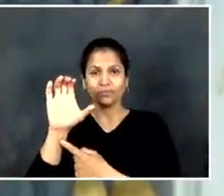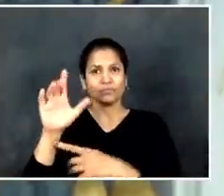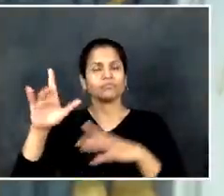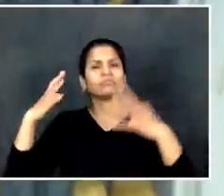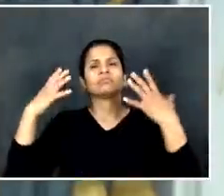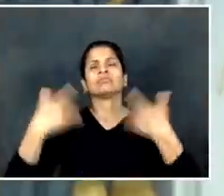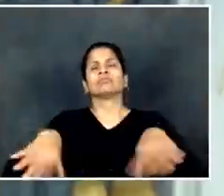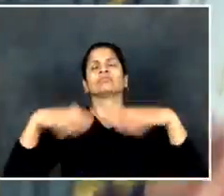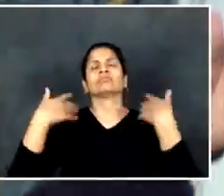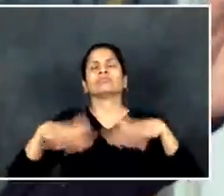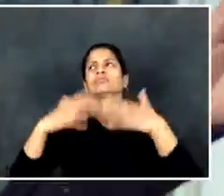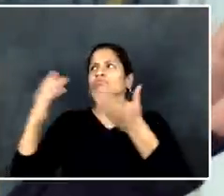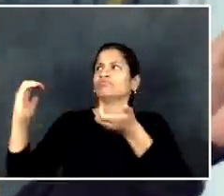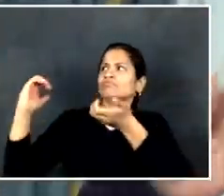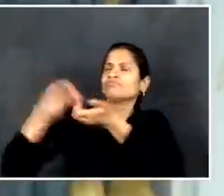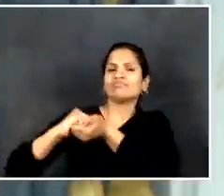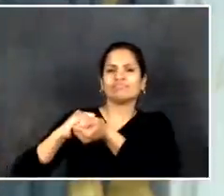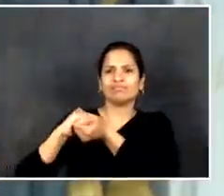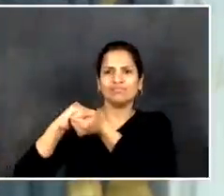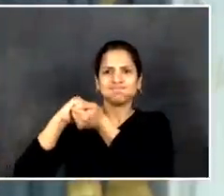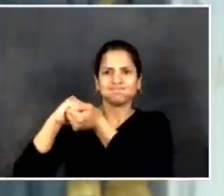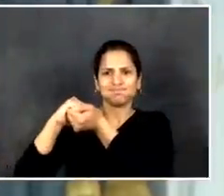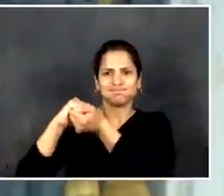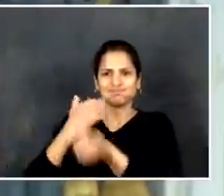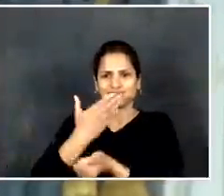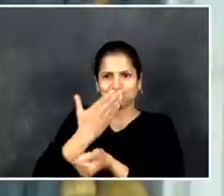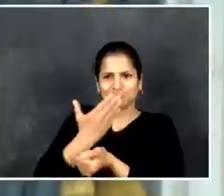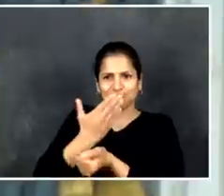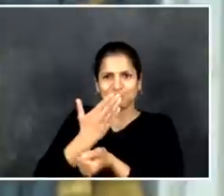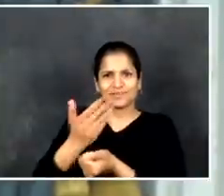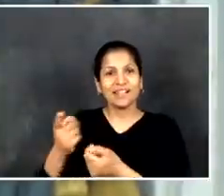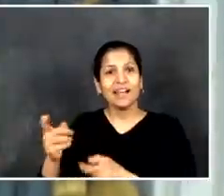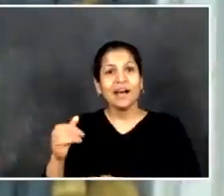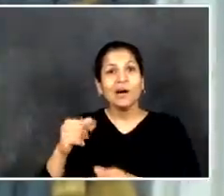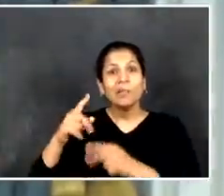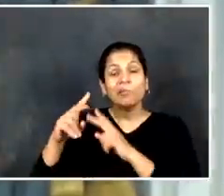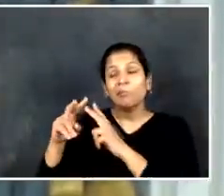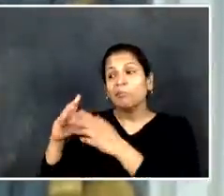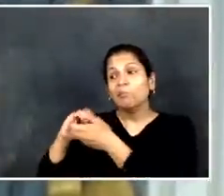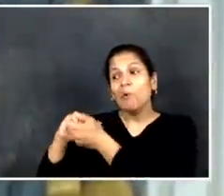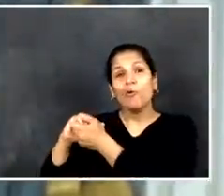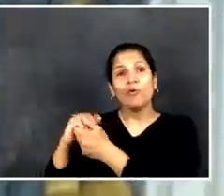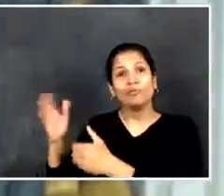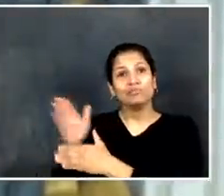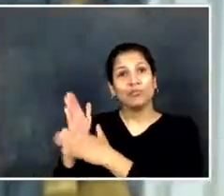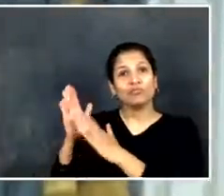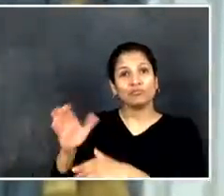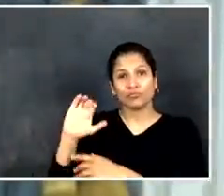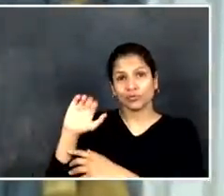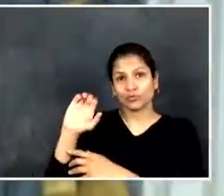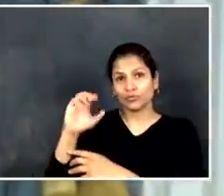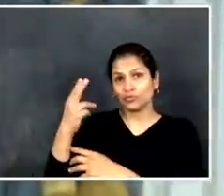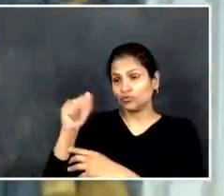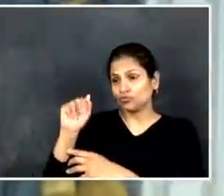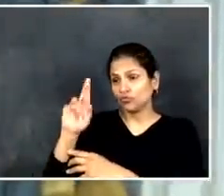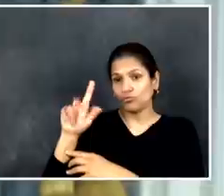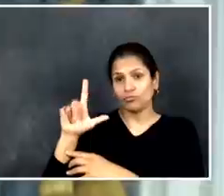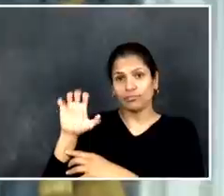Boyce Technologies and Marcel Botha, who's on the end here from 10X Beta, who's been a founding member of New Lab since the very